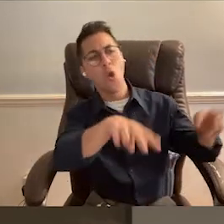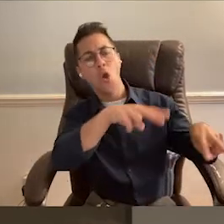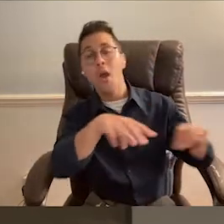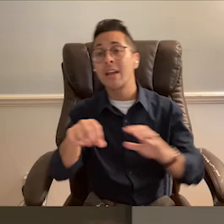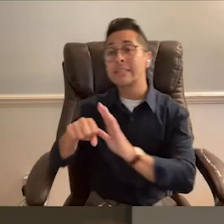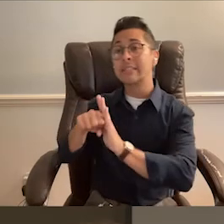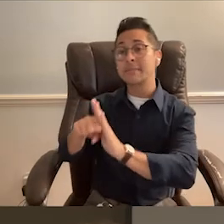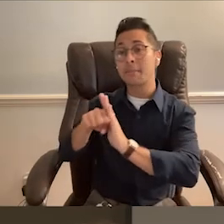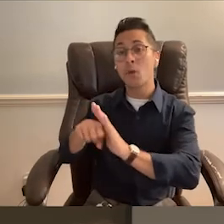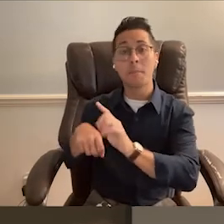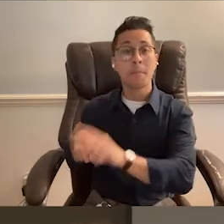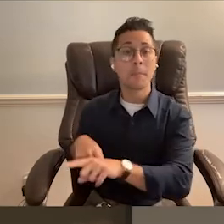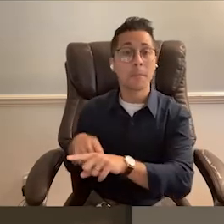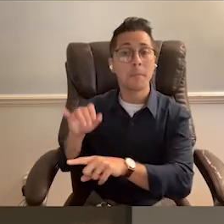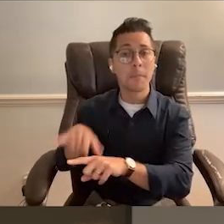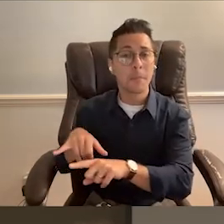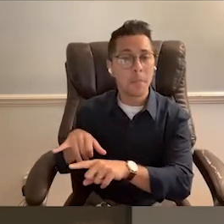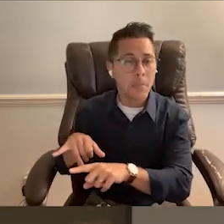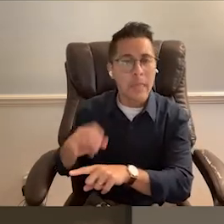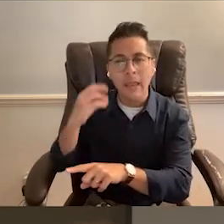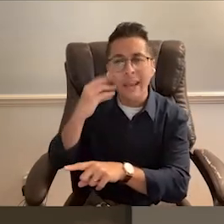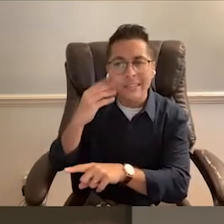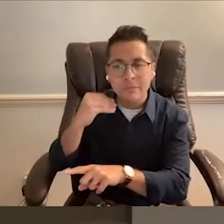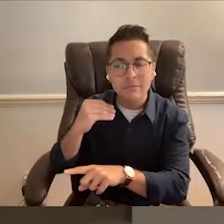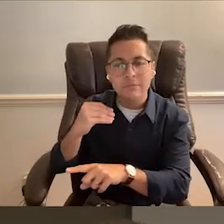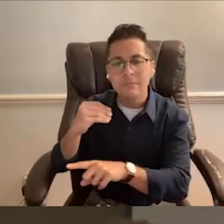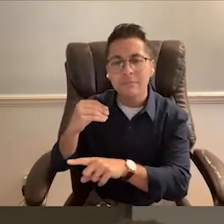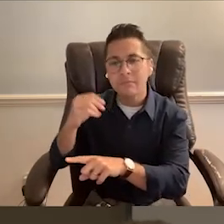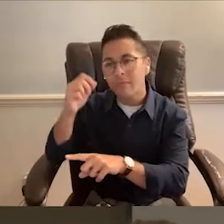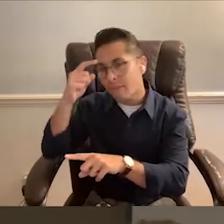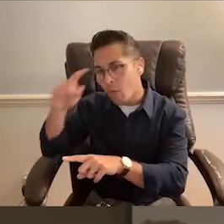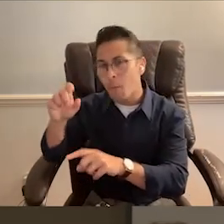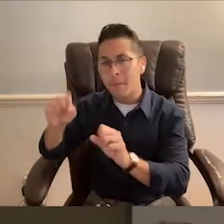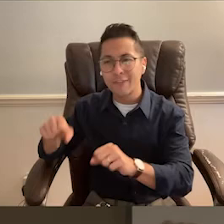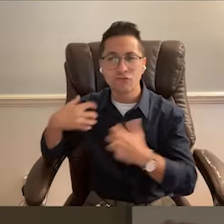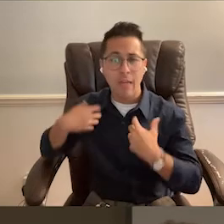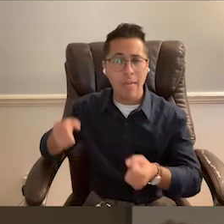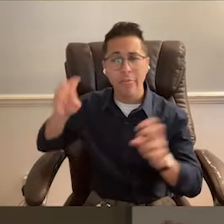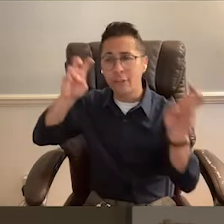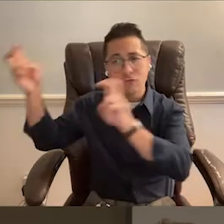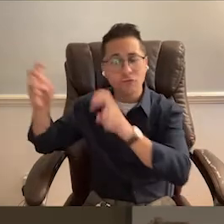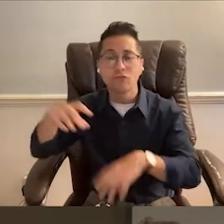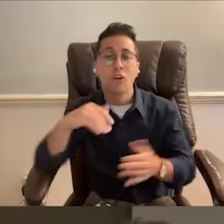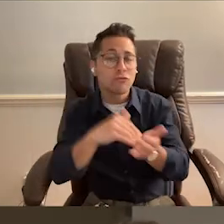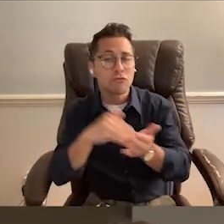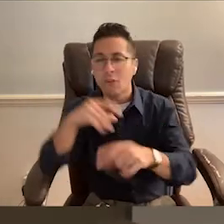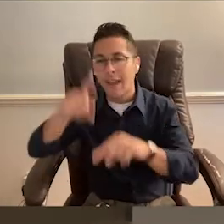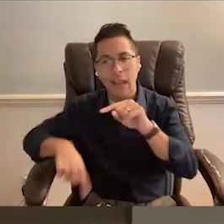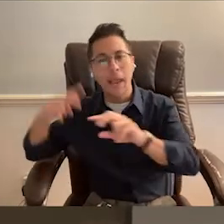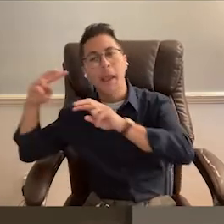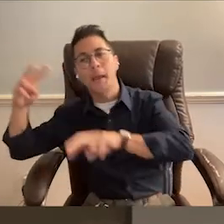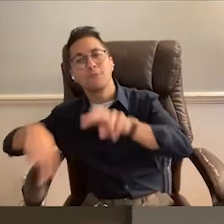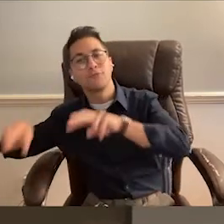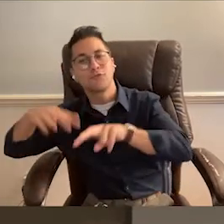was giving it to you. So a sign is something that can be observed, and a symptom is a subjective experience